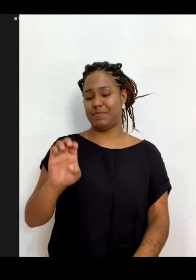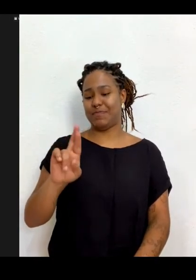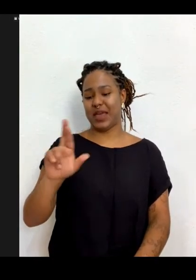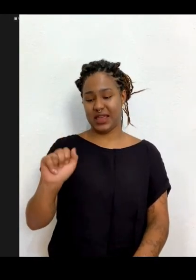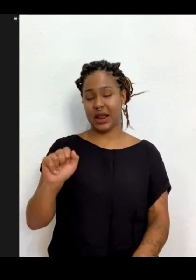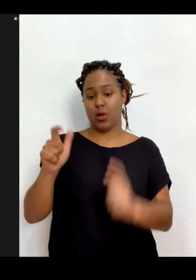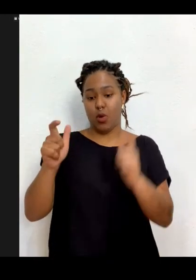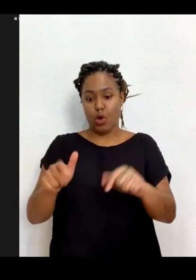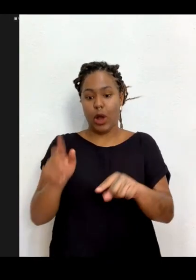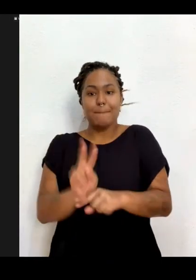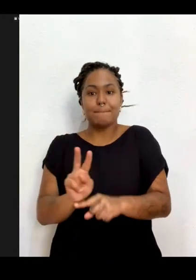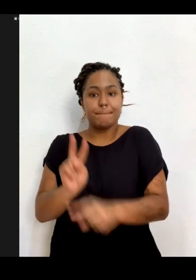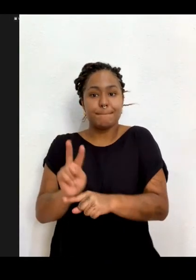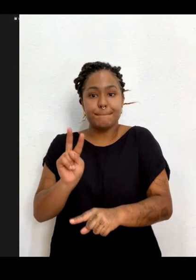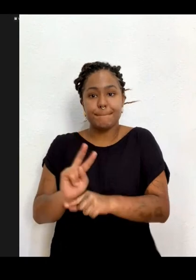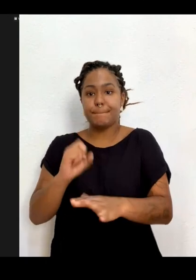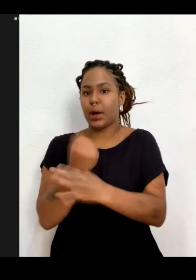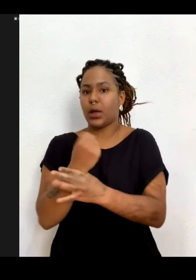Brazil